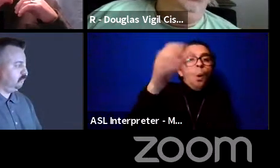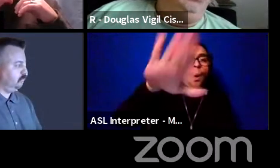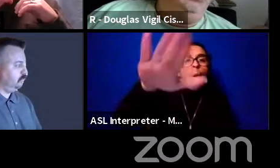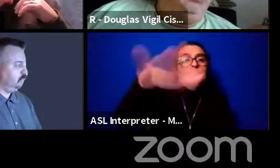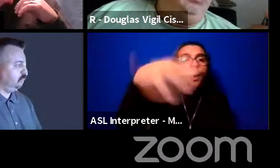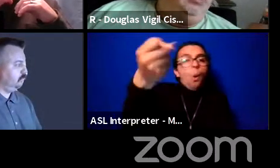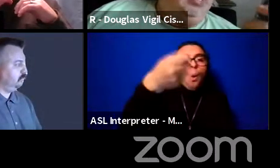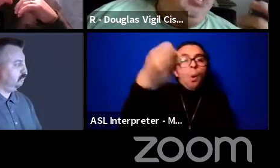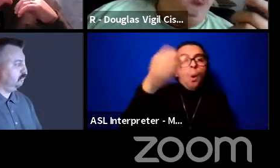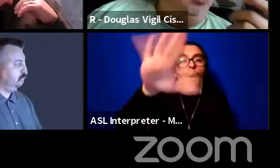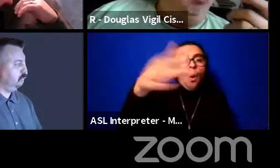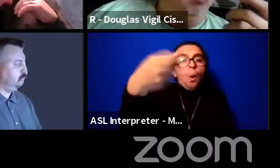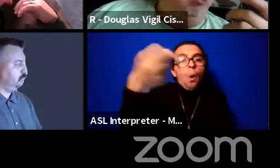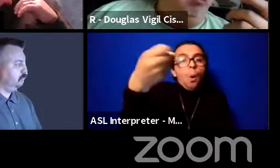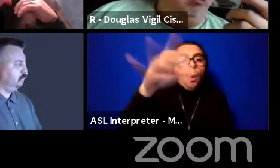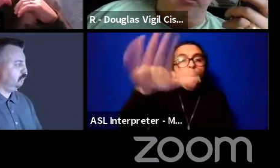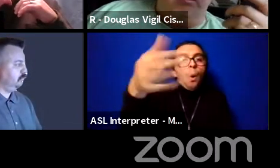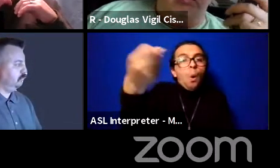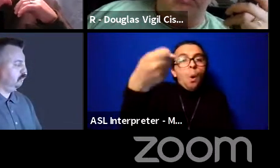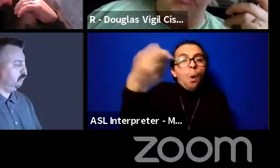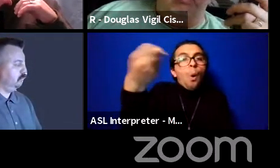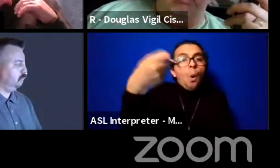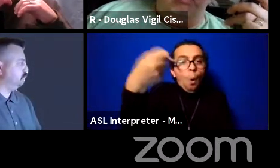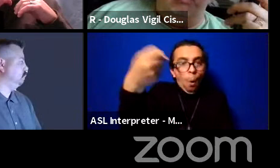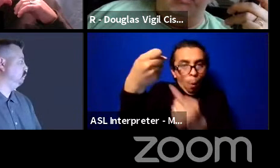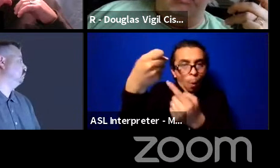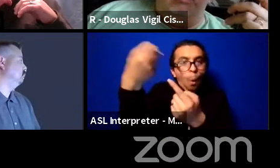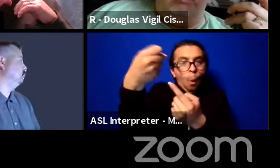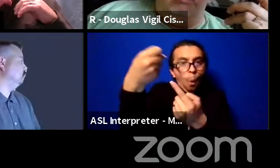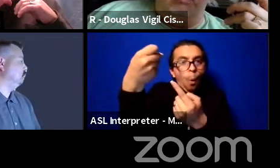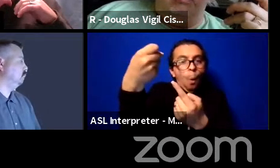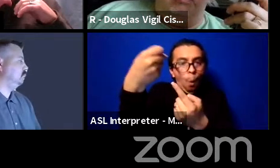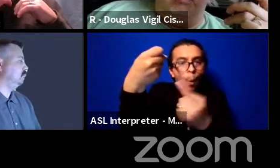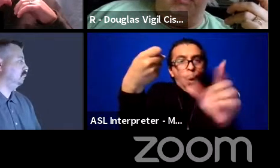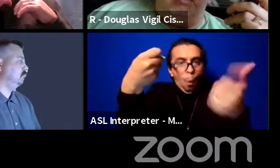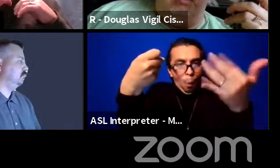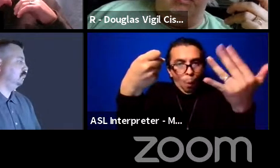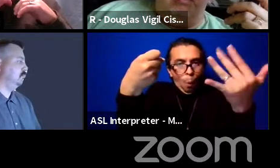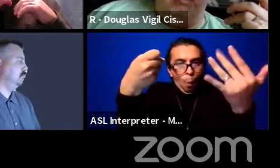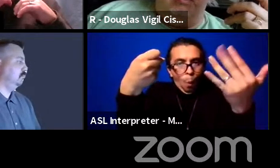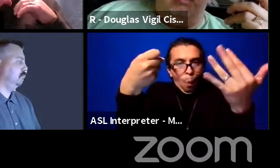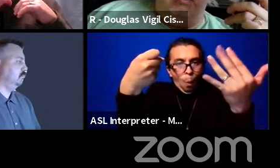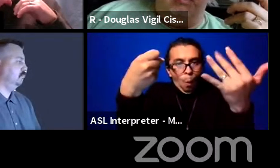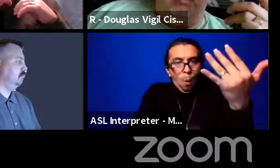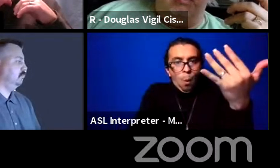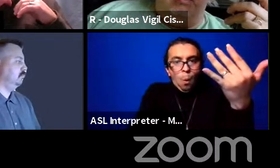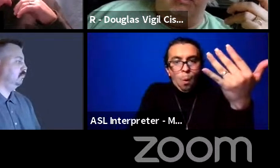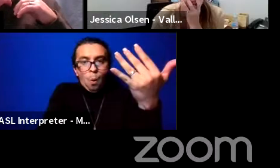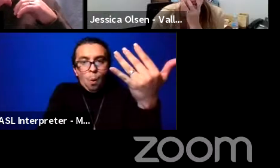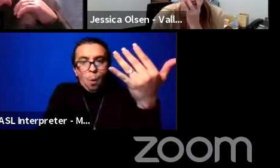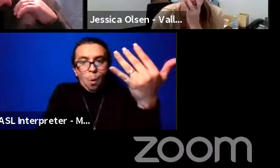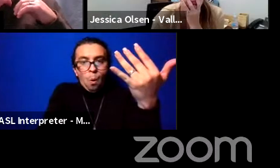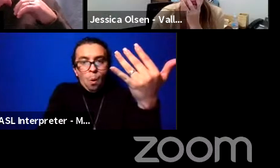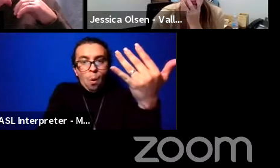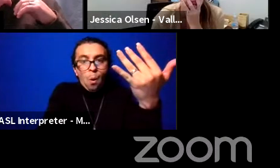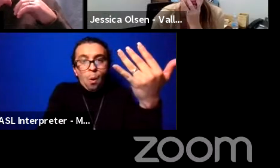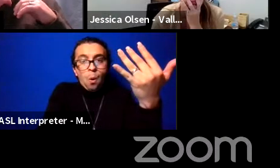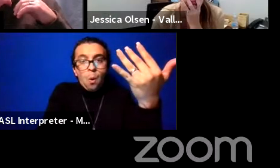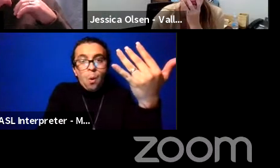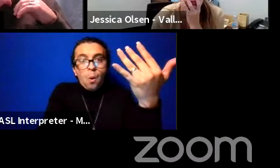just moved. Okay, his audio has moved. Okay, and let's move his video. Also his video and then the